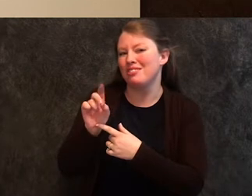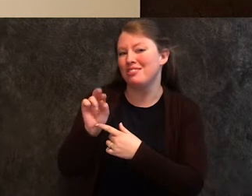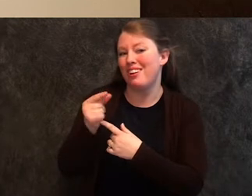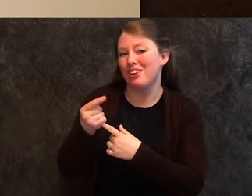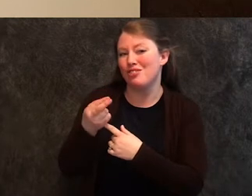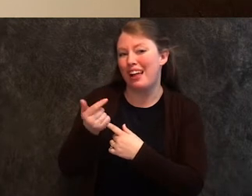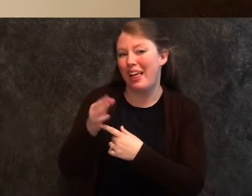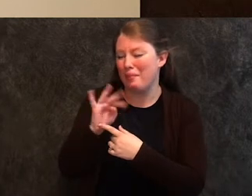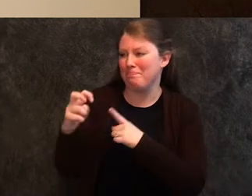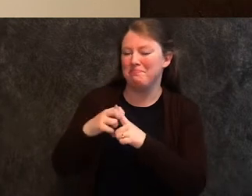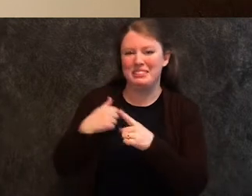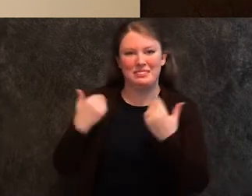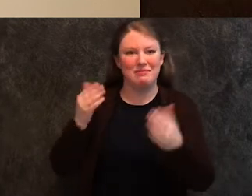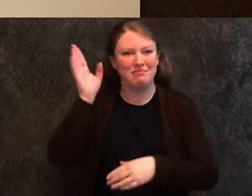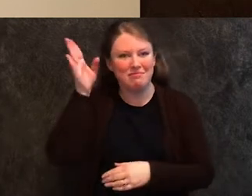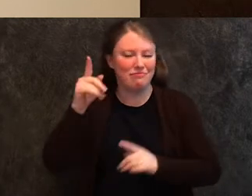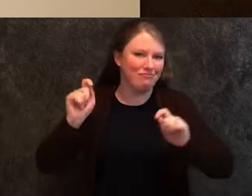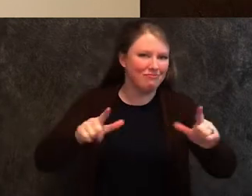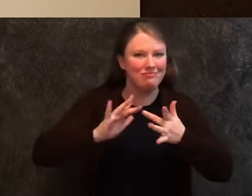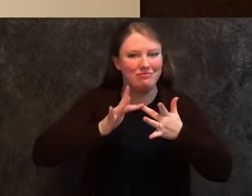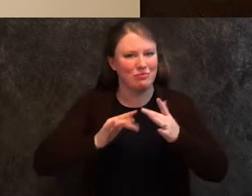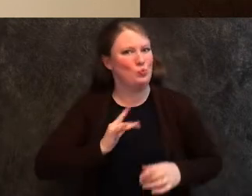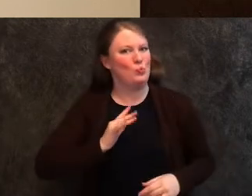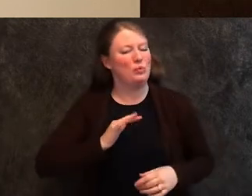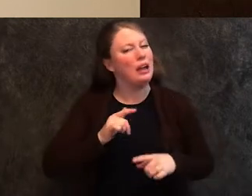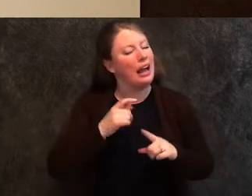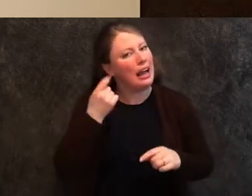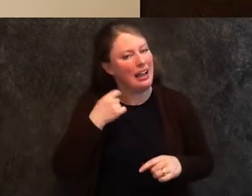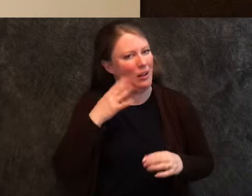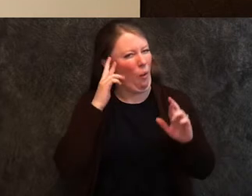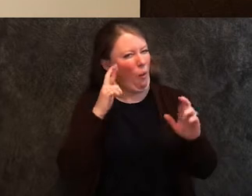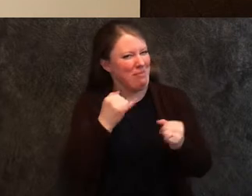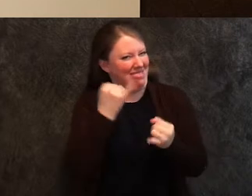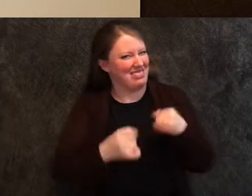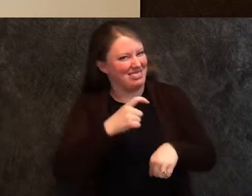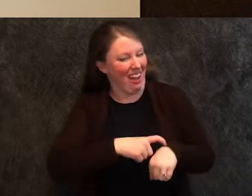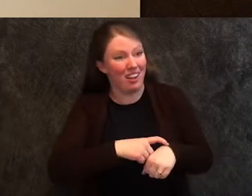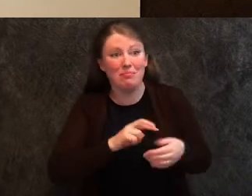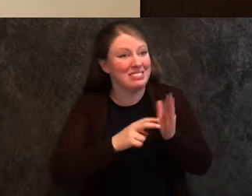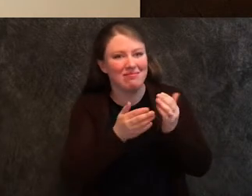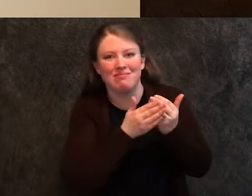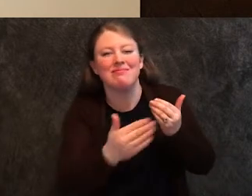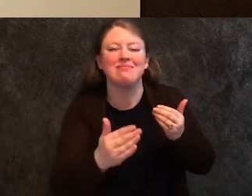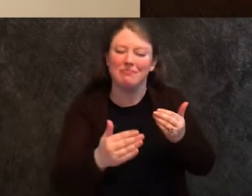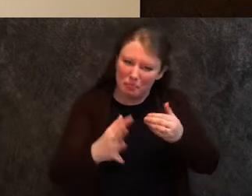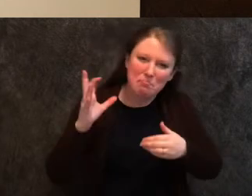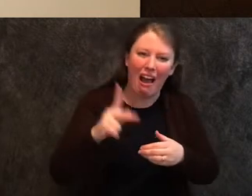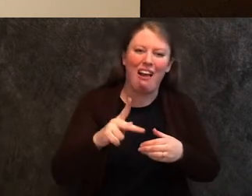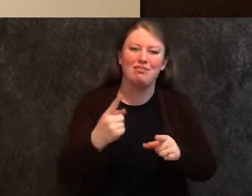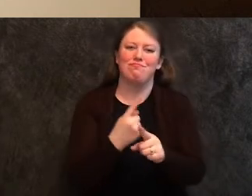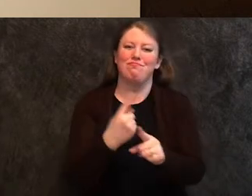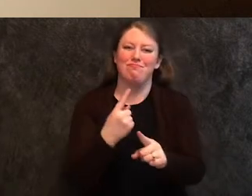in this modality. Hopefully, the last time I get to do it, in the sense that we never have to find ourselves separated like this